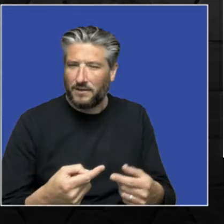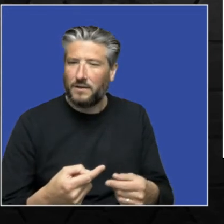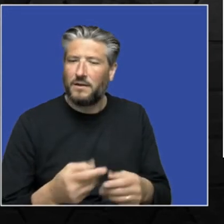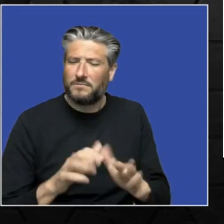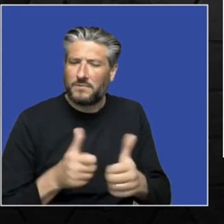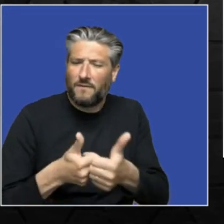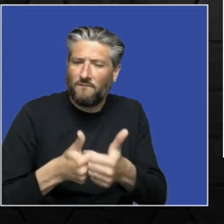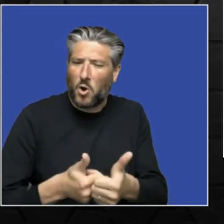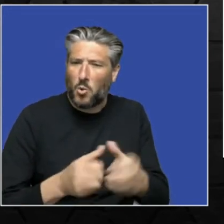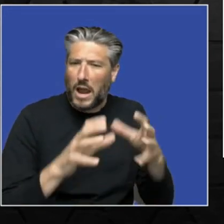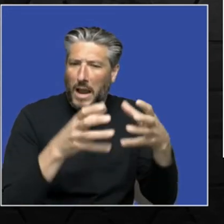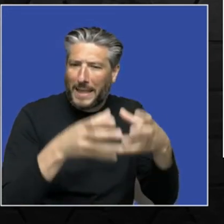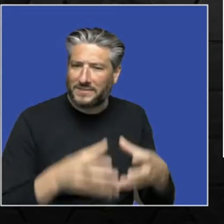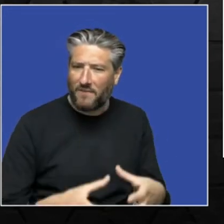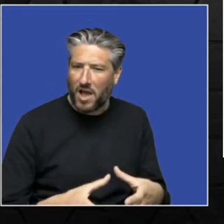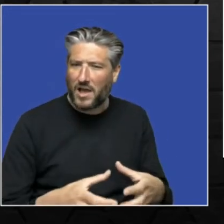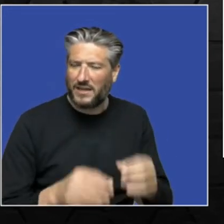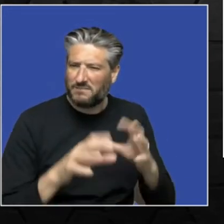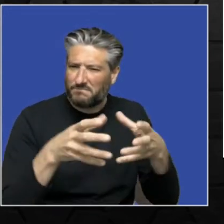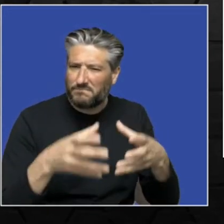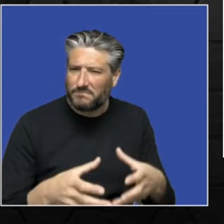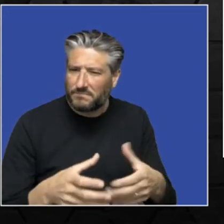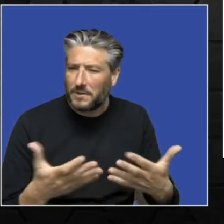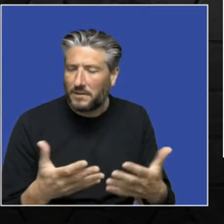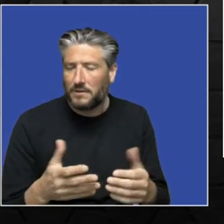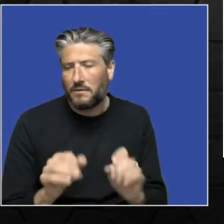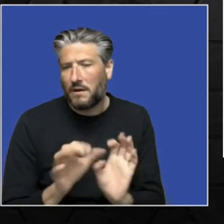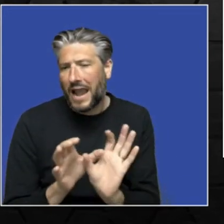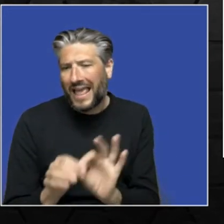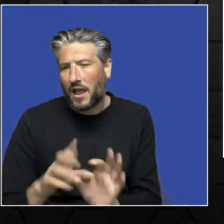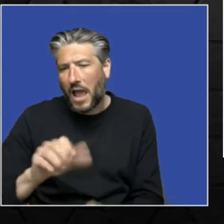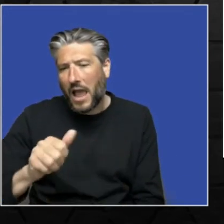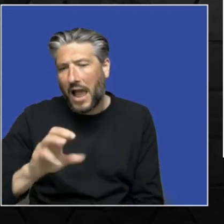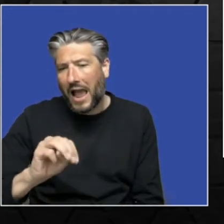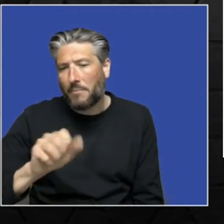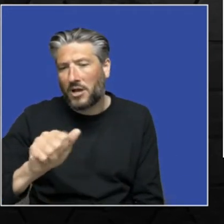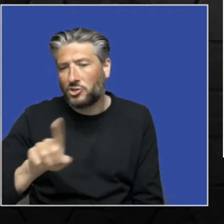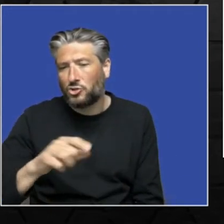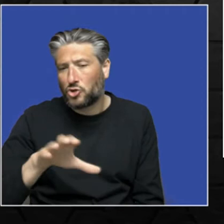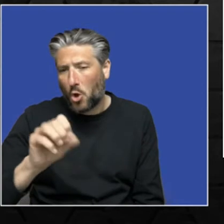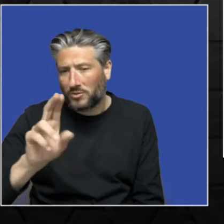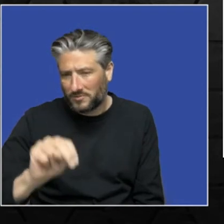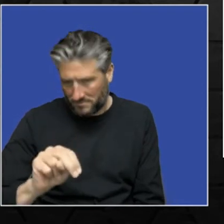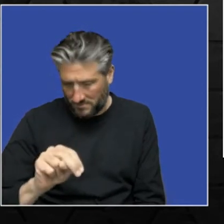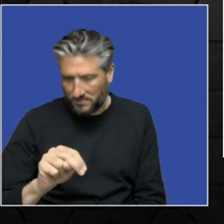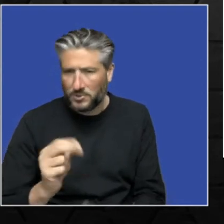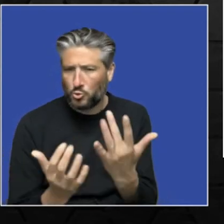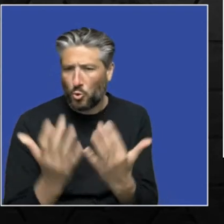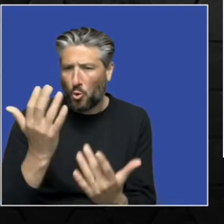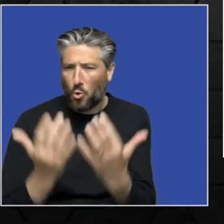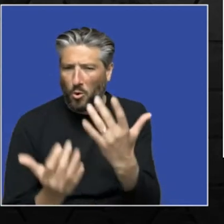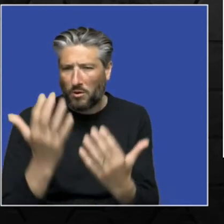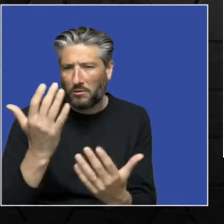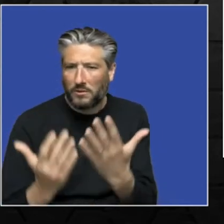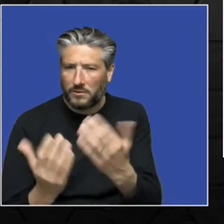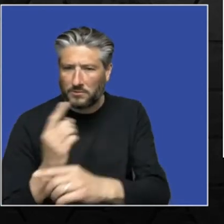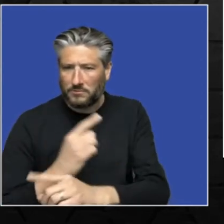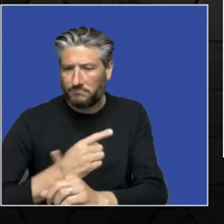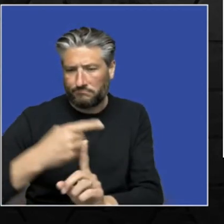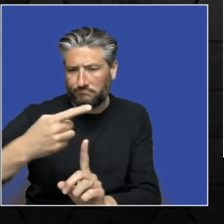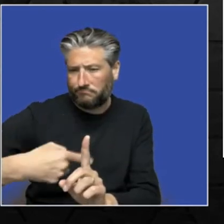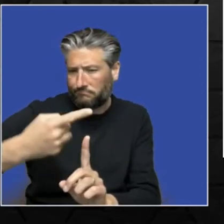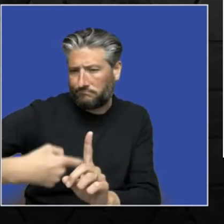classifying your Amazon text ratings. So there'll be two things. One is a Gen Studio, which is like a demo which we will